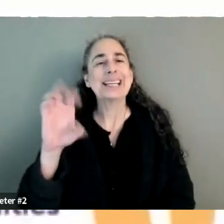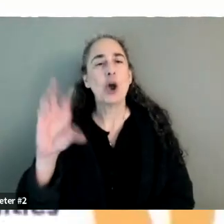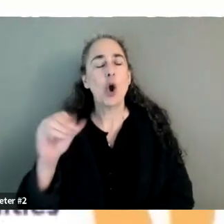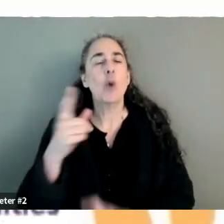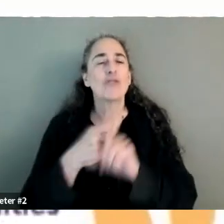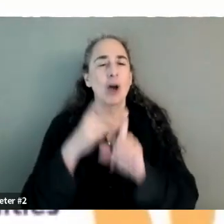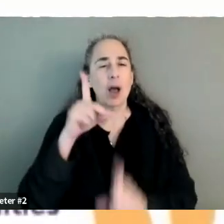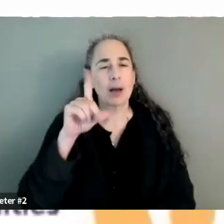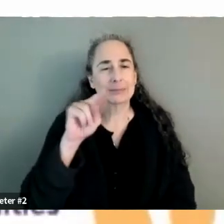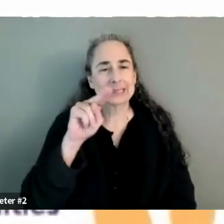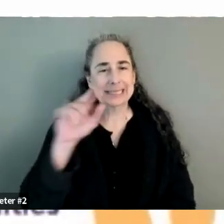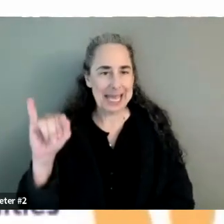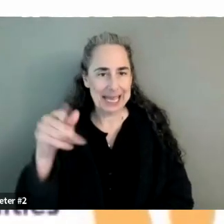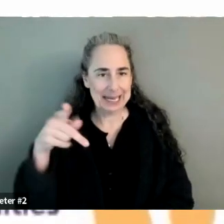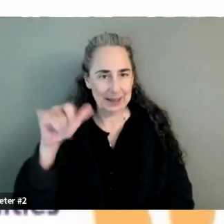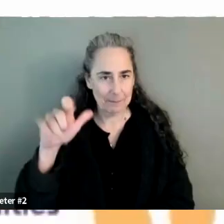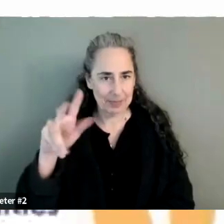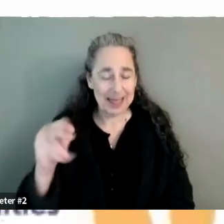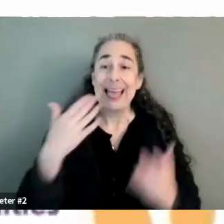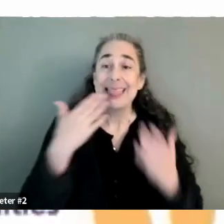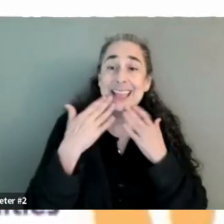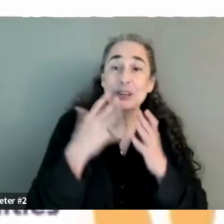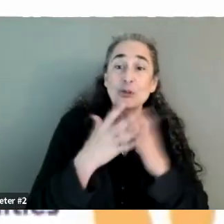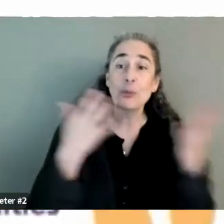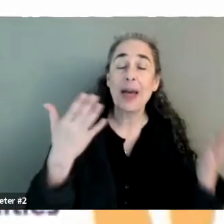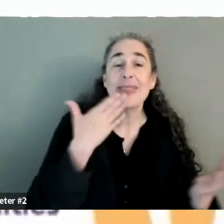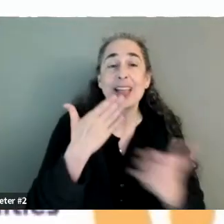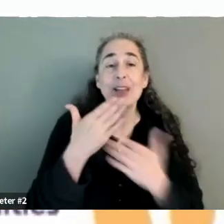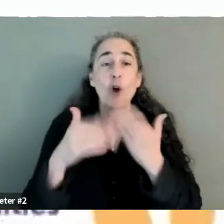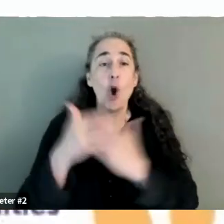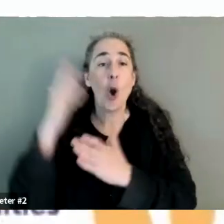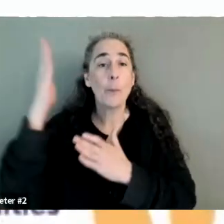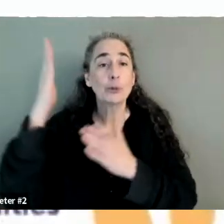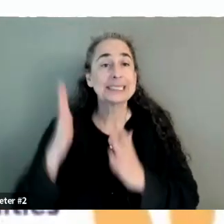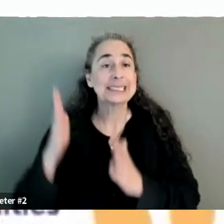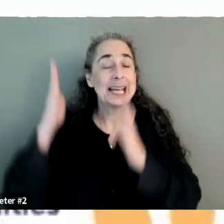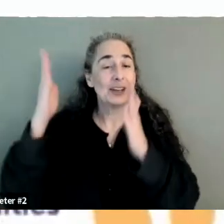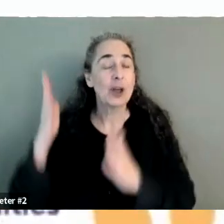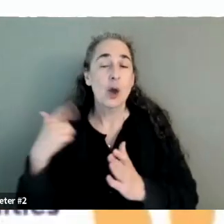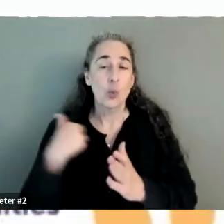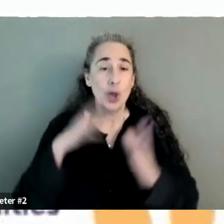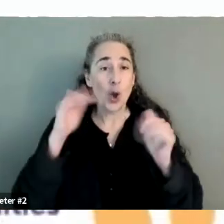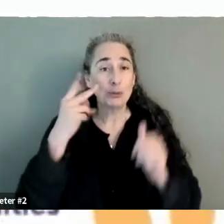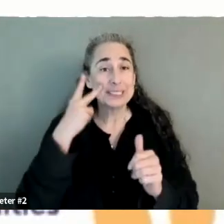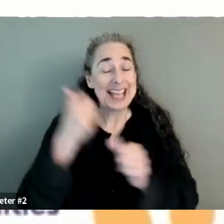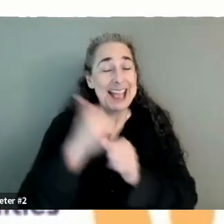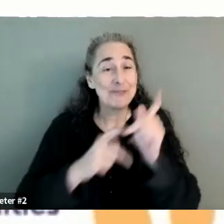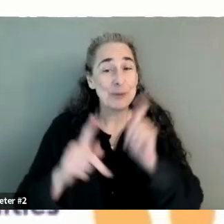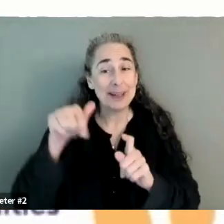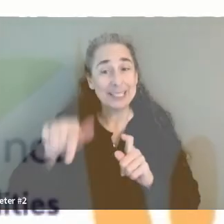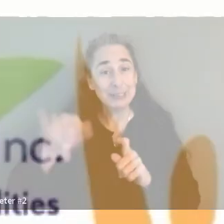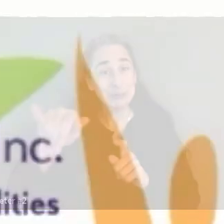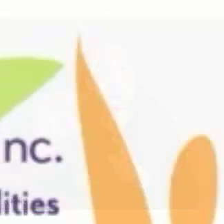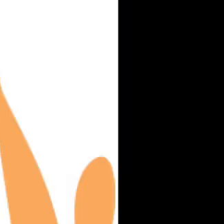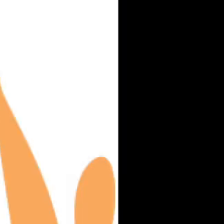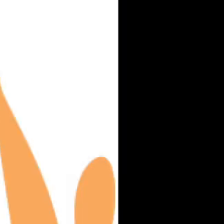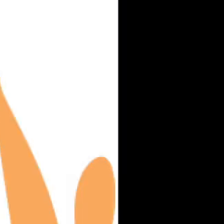you so much. Thank you to all of our presenters, and we hope to see everyone in June.